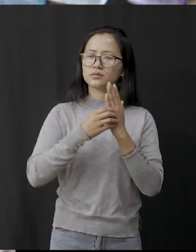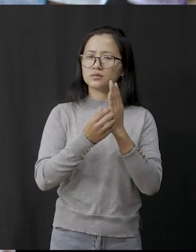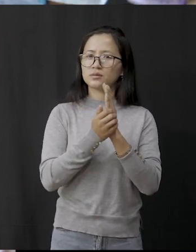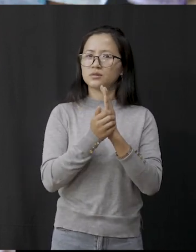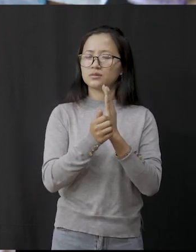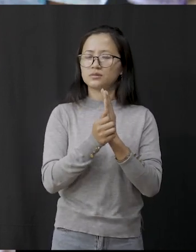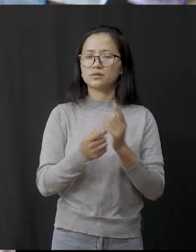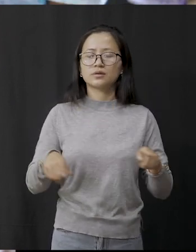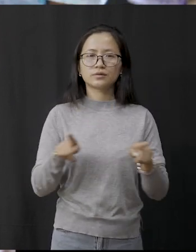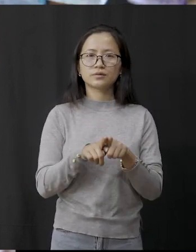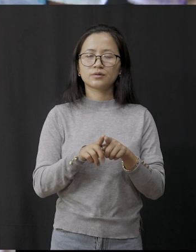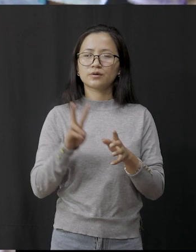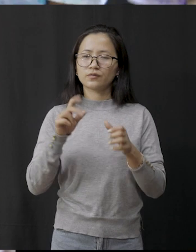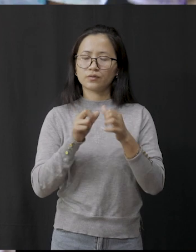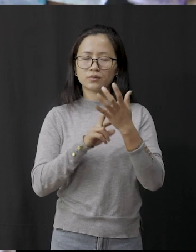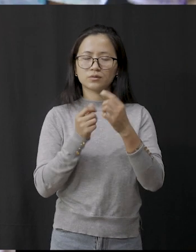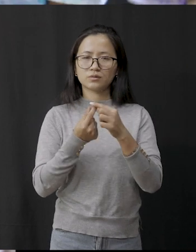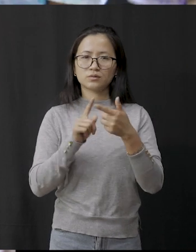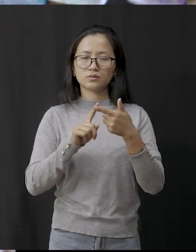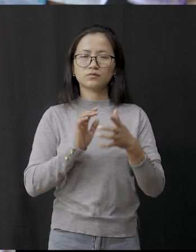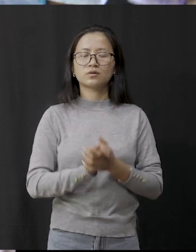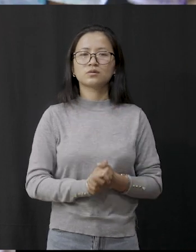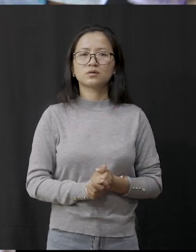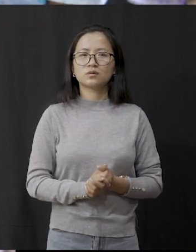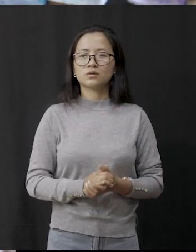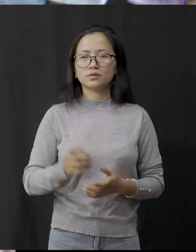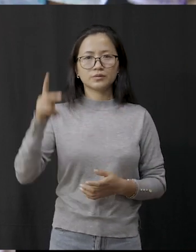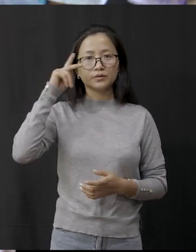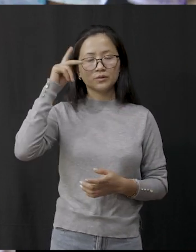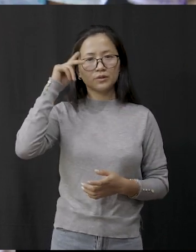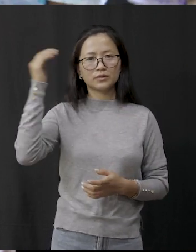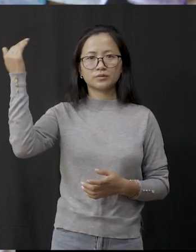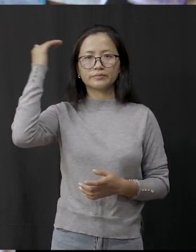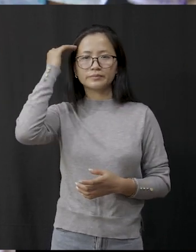the value, okay, and your knowledge.